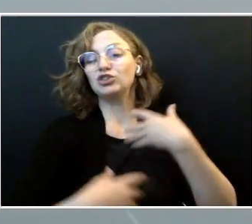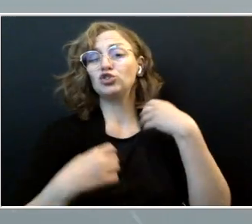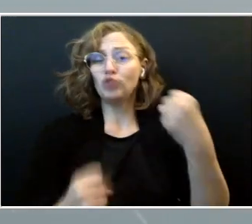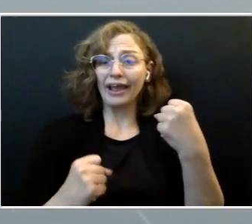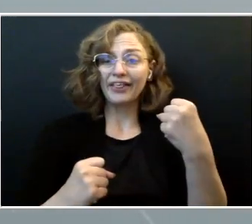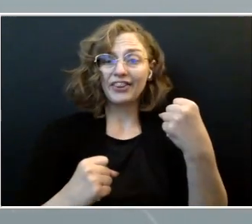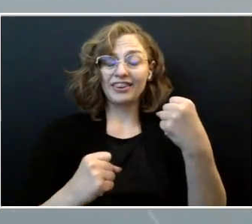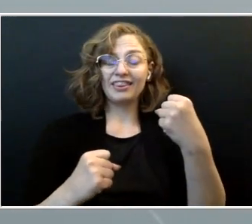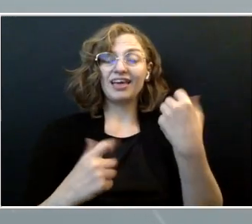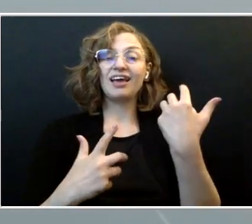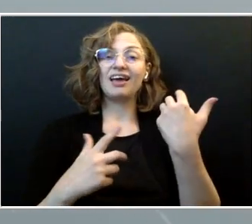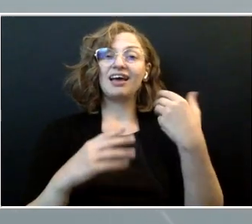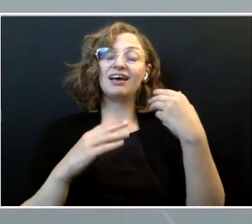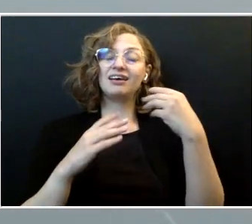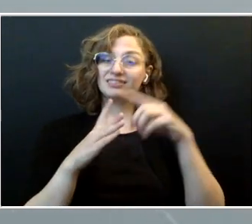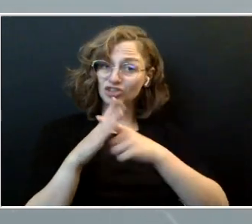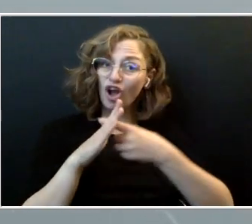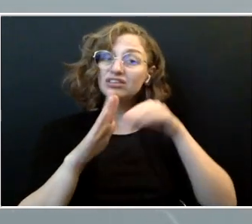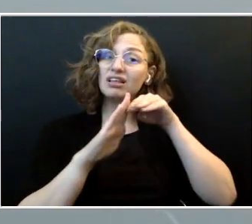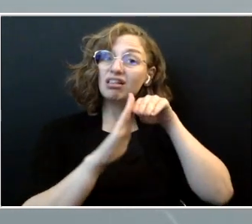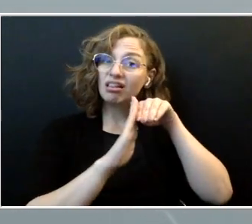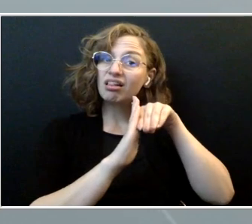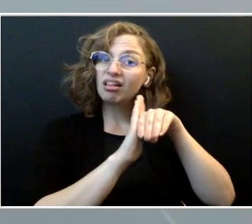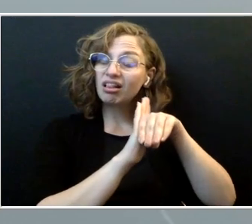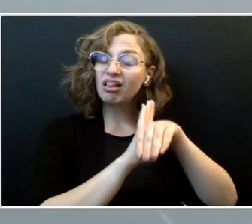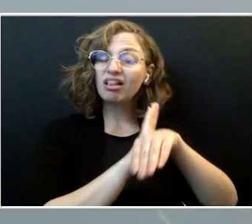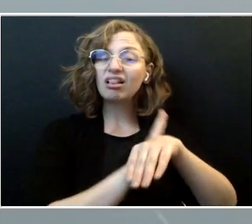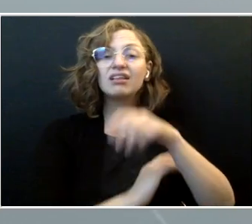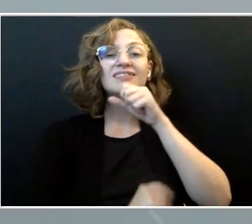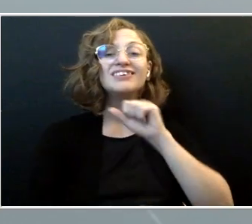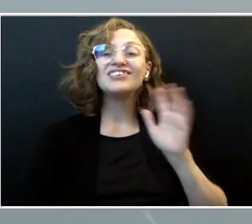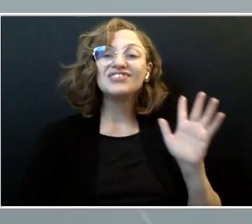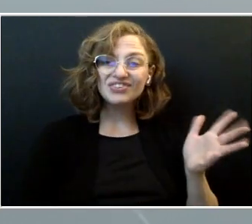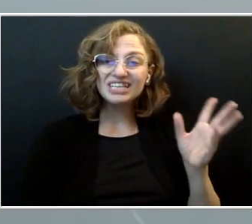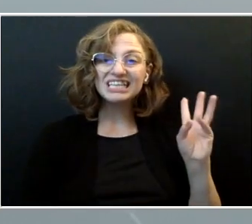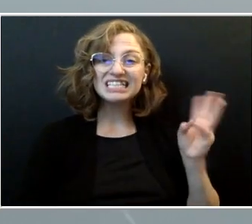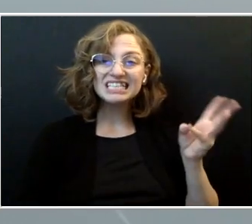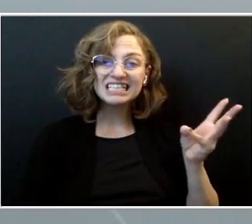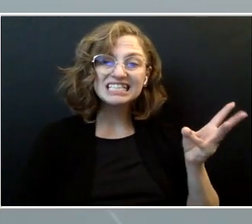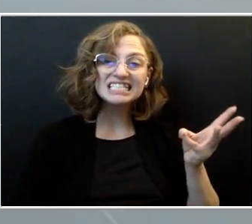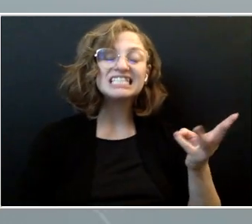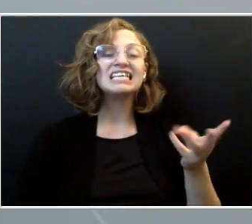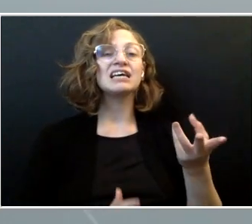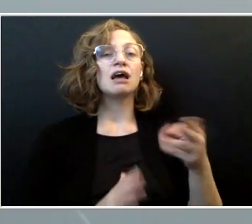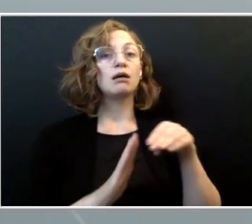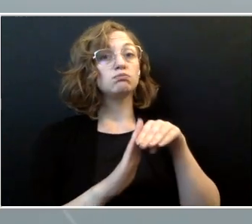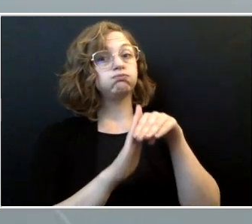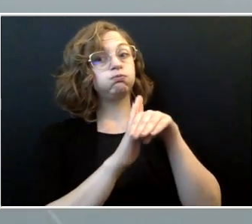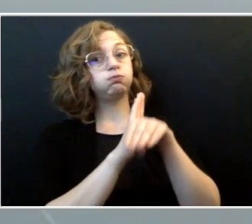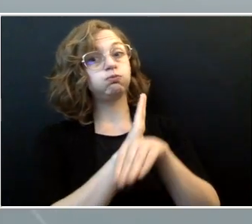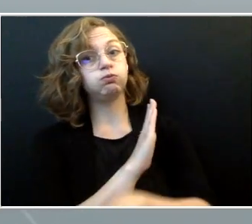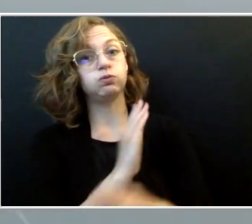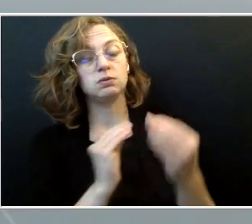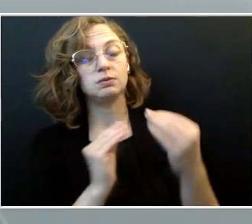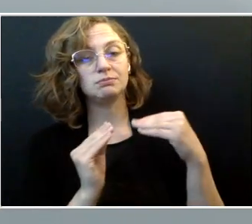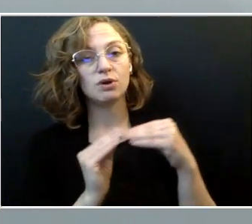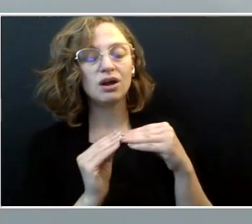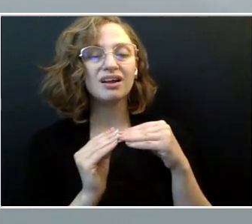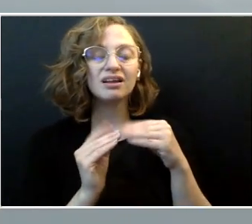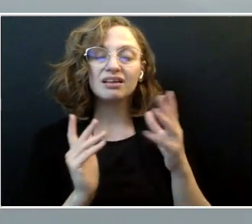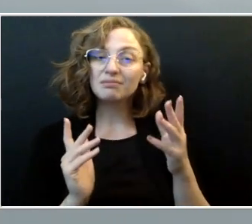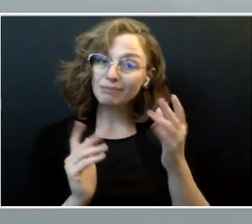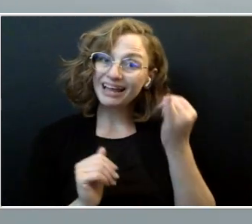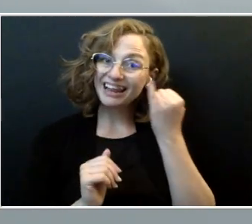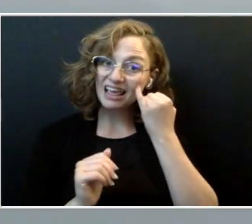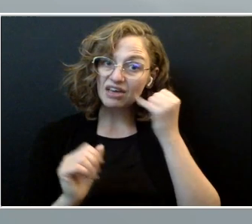really starts to decline. And as we get to 50, 60, it starts to decline even more. But what we do know is that with exercise, you can keep